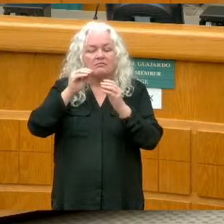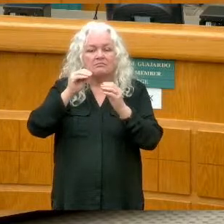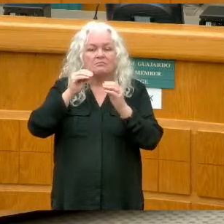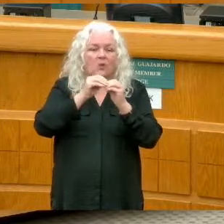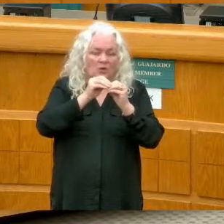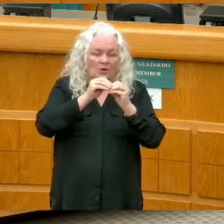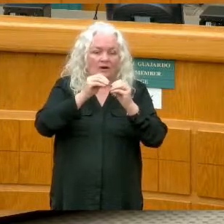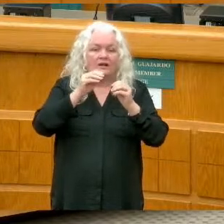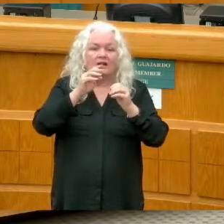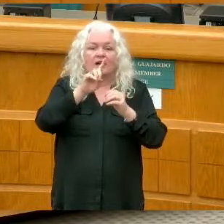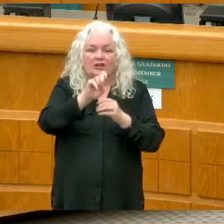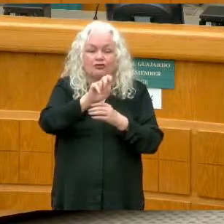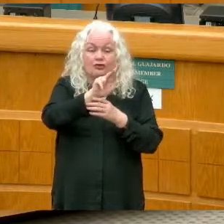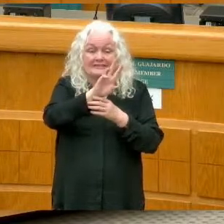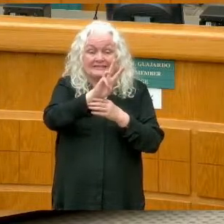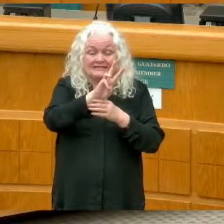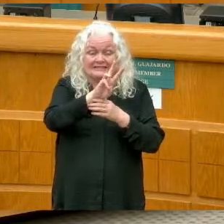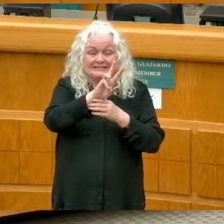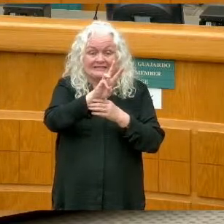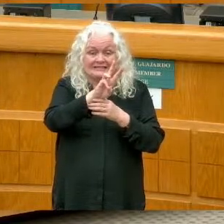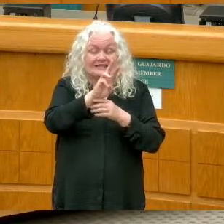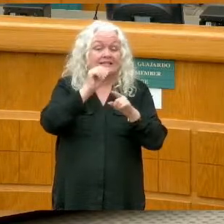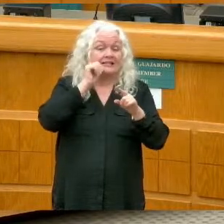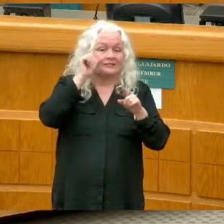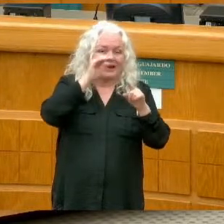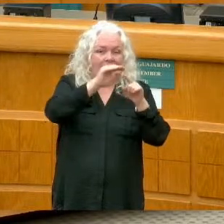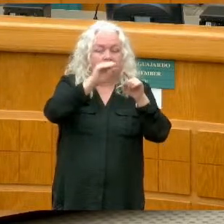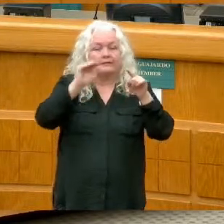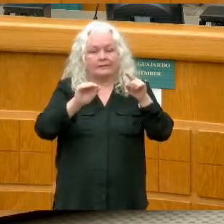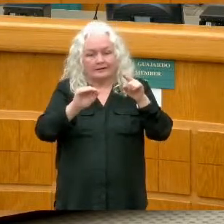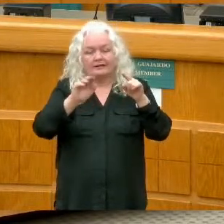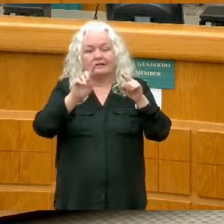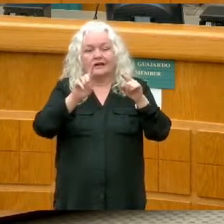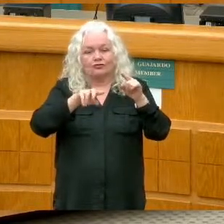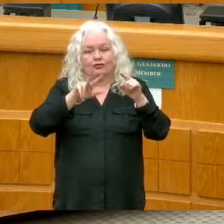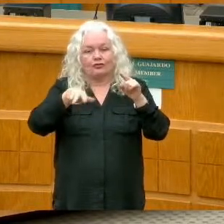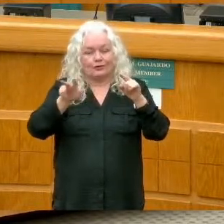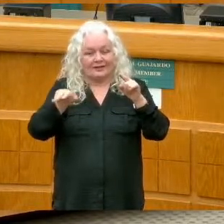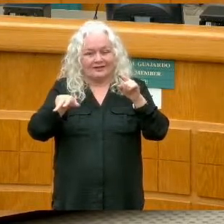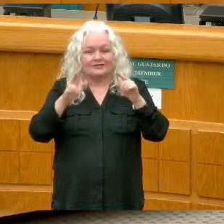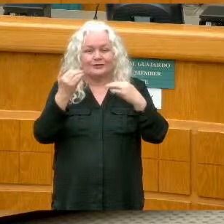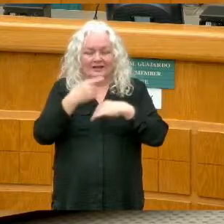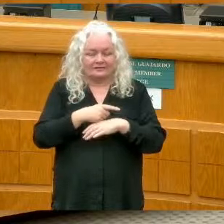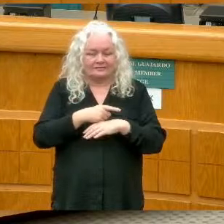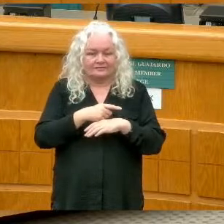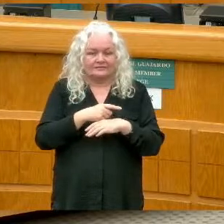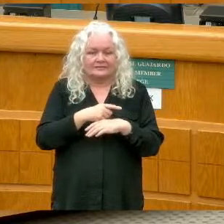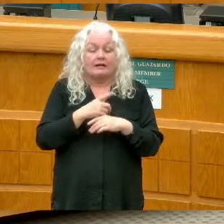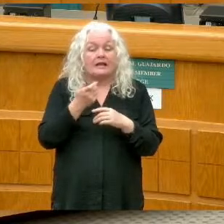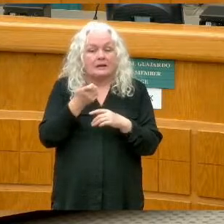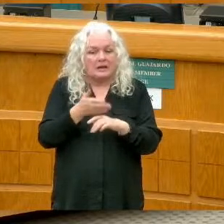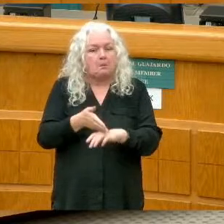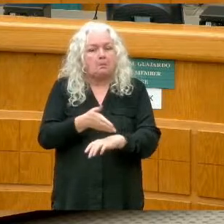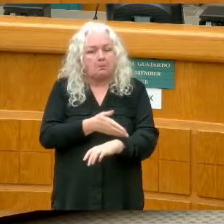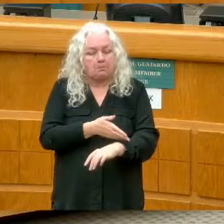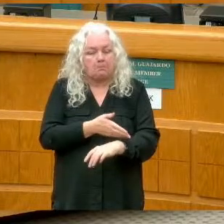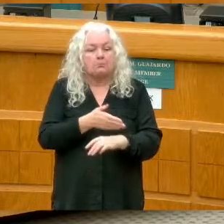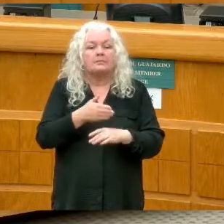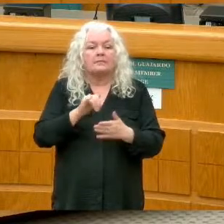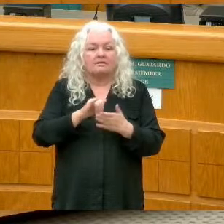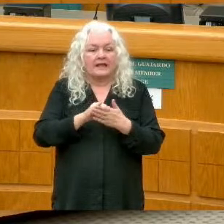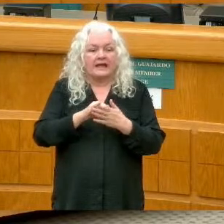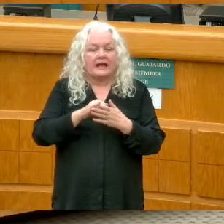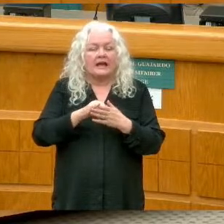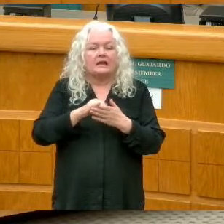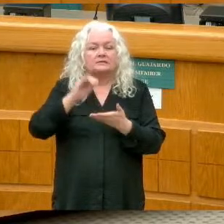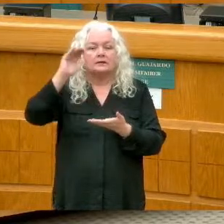were 136 persons in the hospital yesterday. Today there's 133. So a little bit of progress there. This line is coming